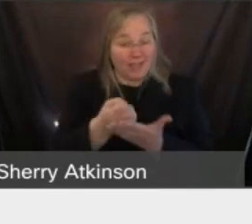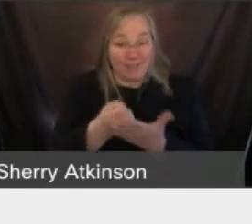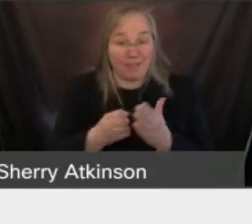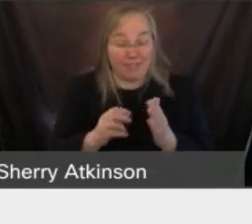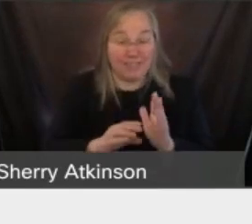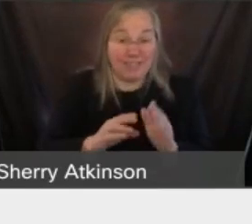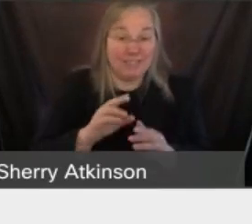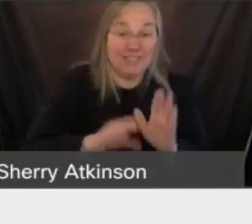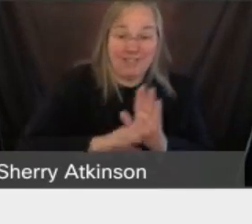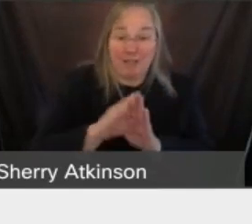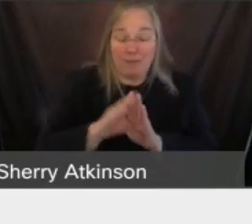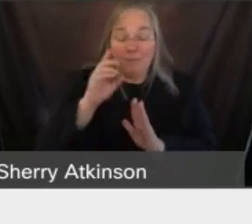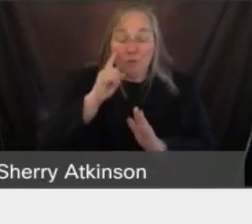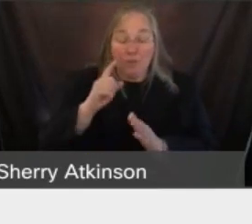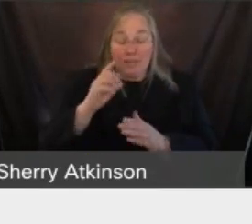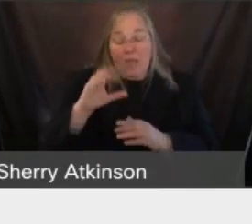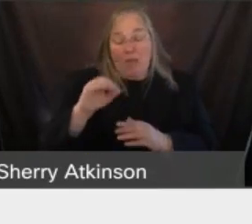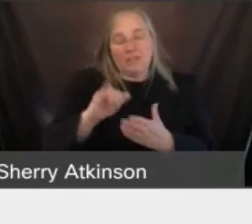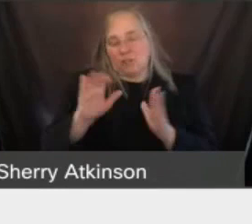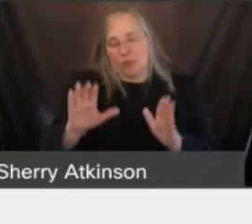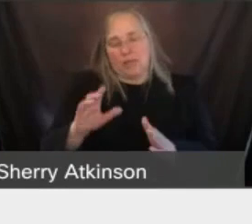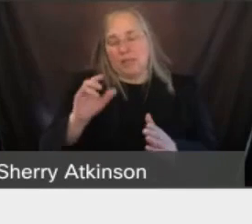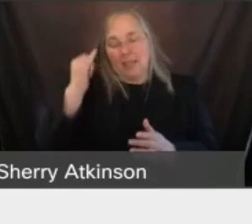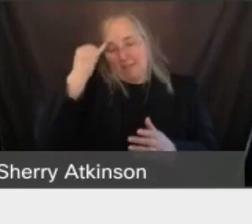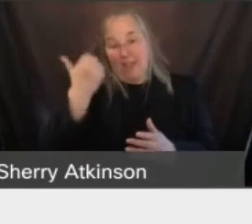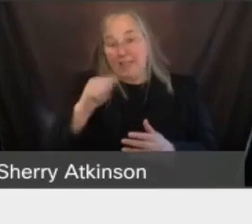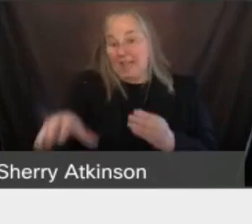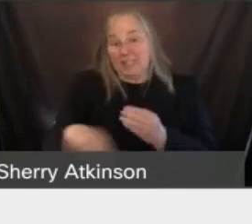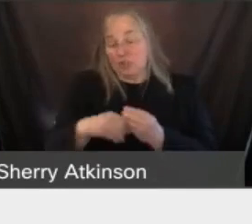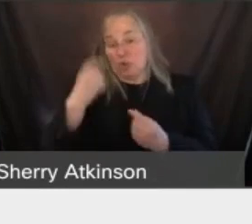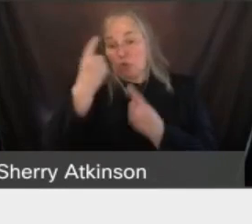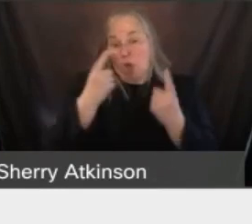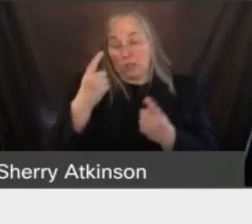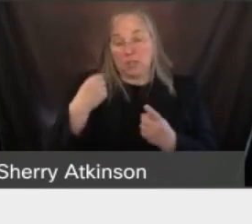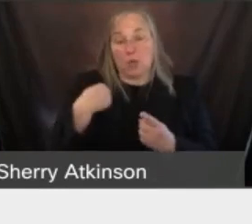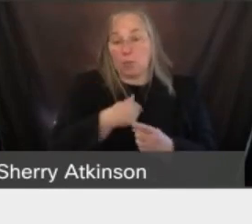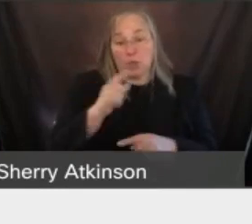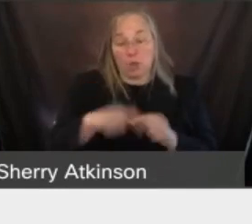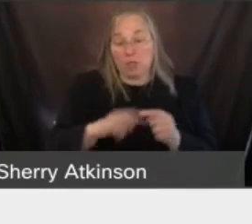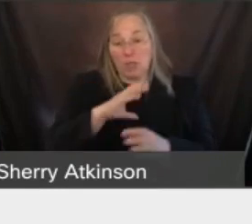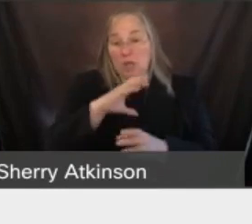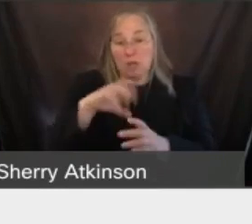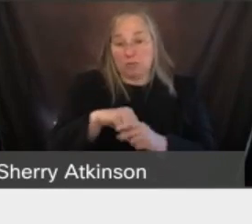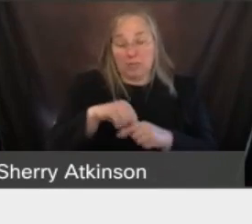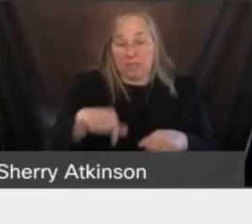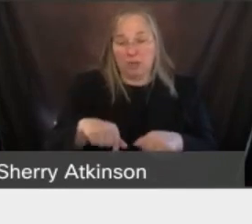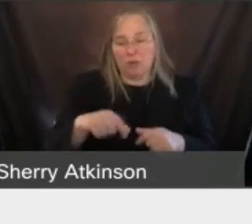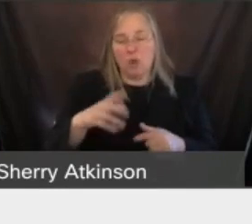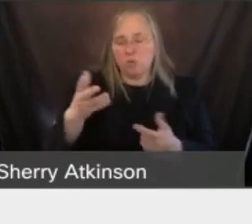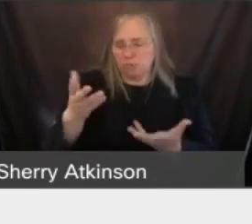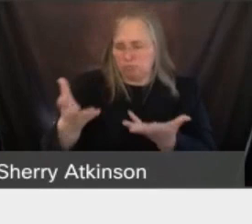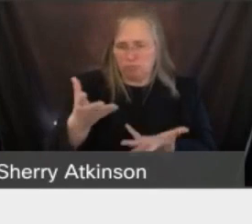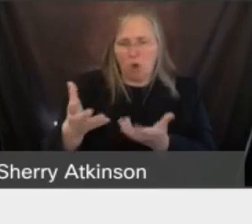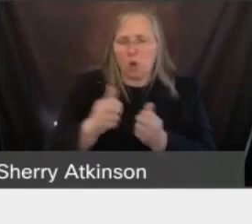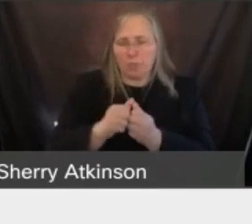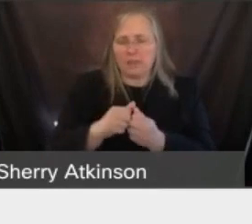for the county. So this is great. And also, if there's any additional thoughts, if we're not able to fully cover it, Larry, if you can work with folks here and email